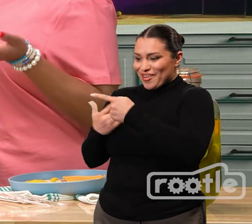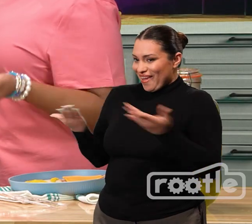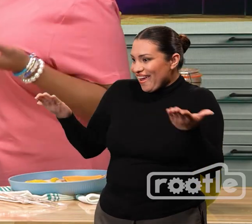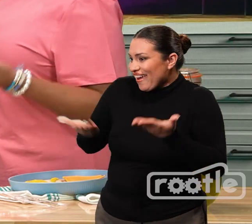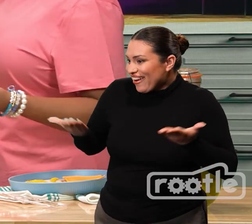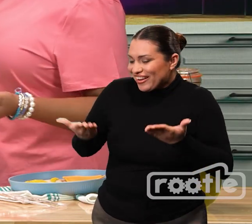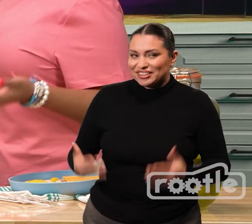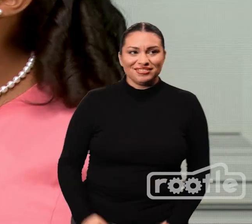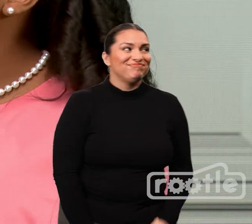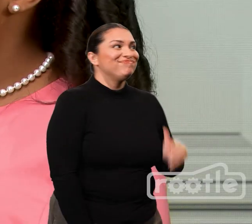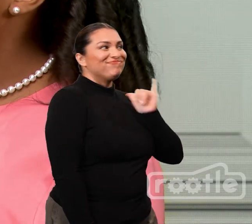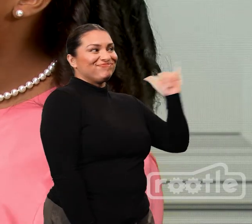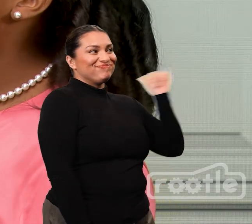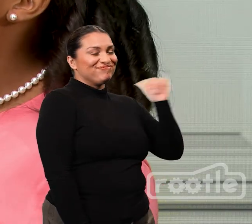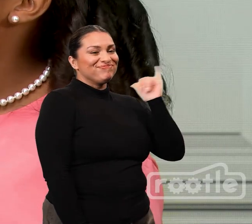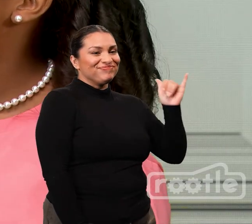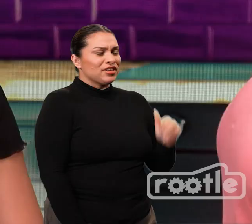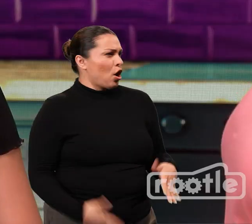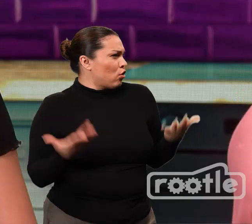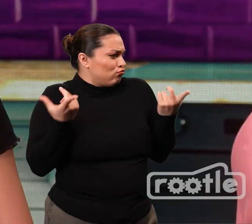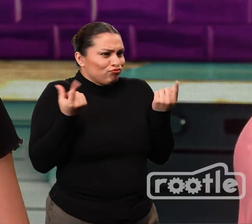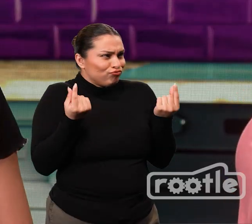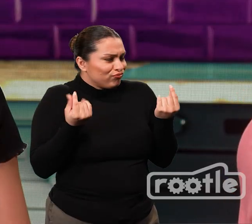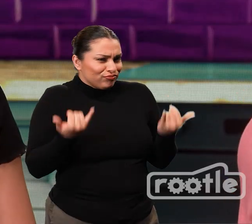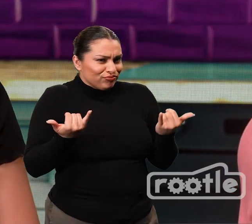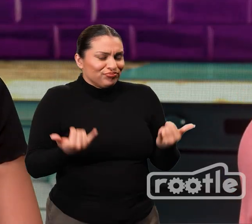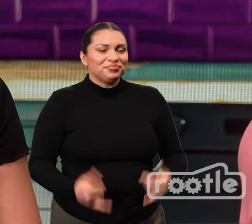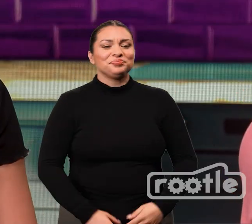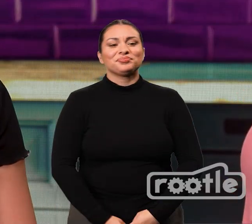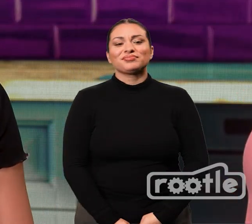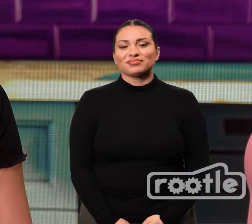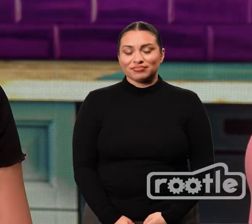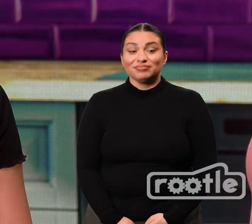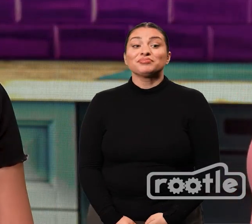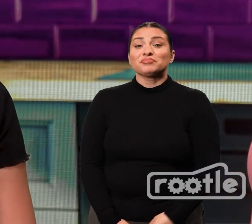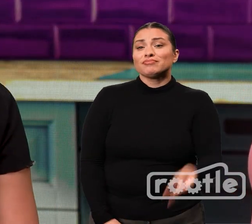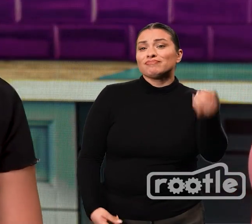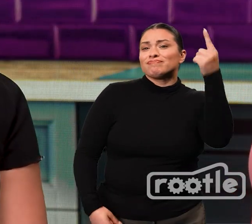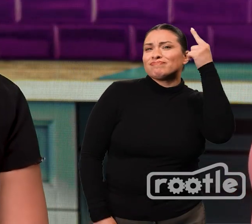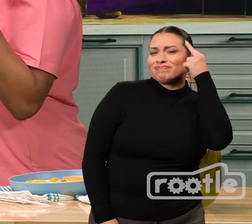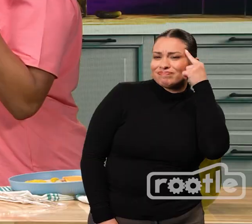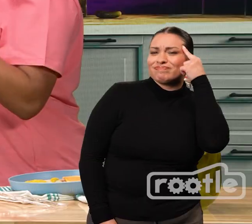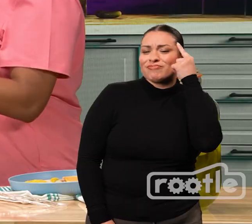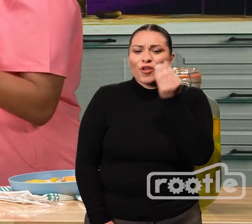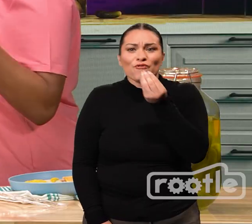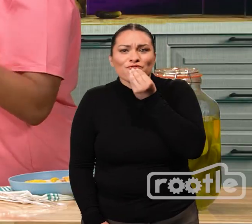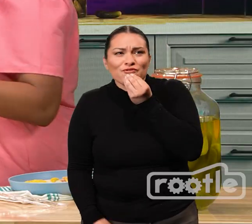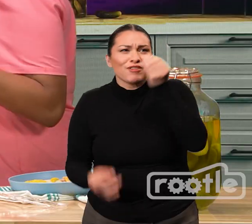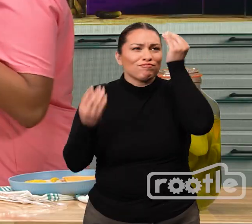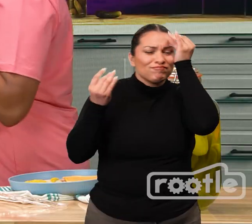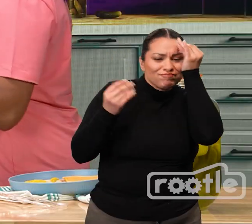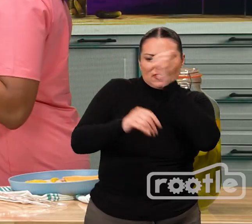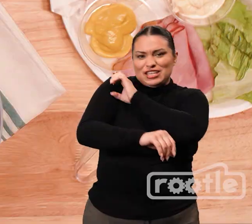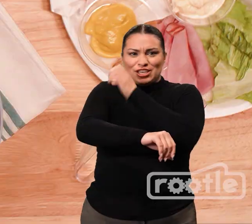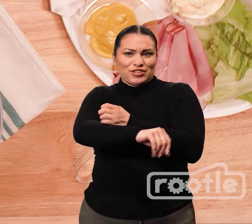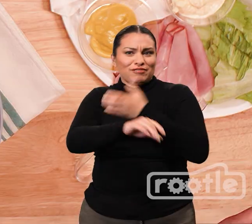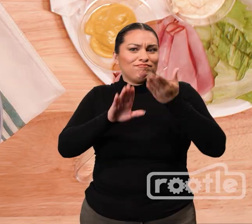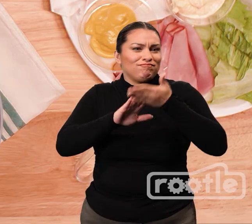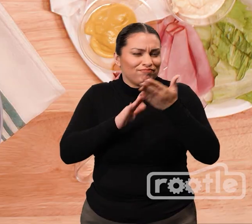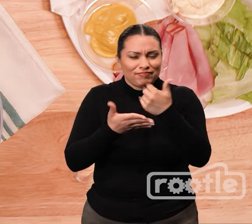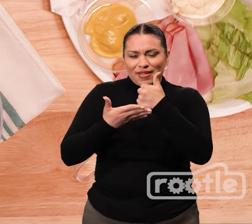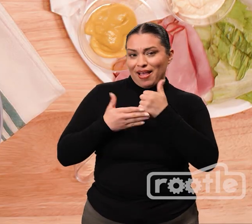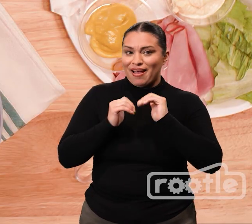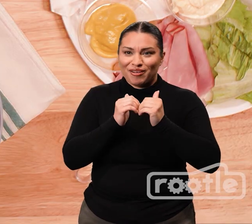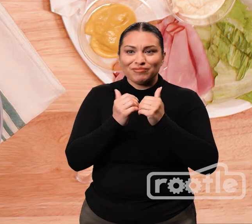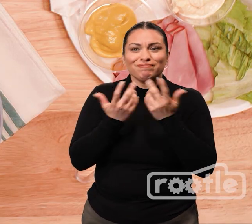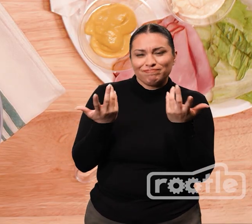Carter, I'm so excited you got to hang out today. I know, me too. What's on the agenda today? I thought we could start with some brain food to